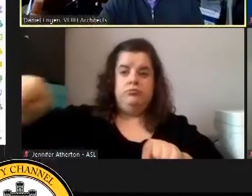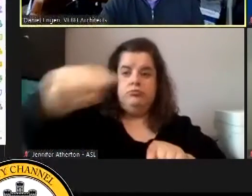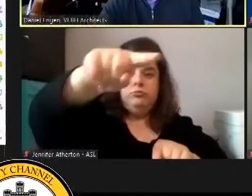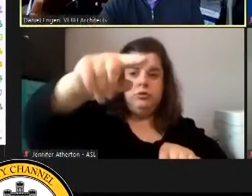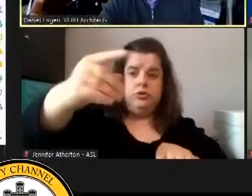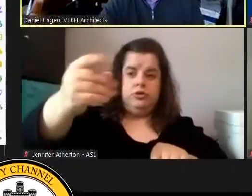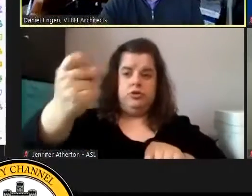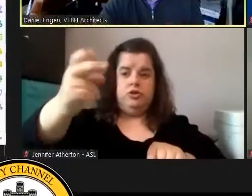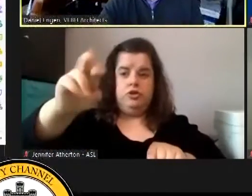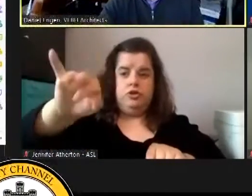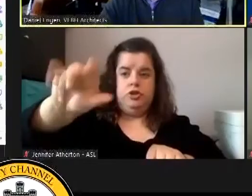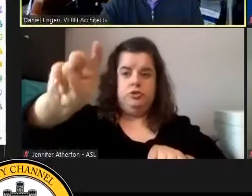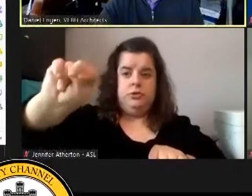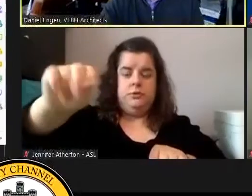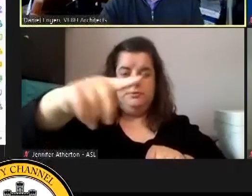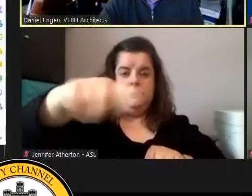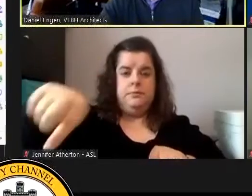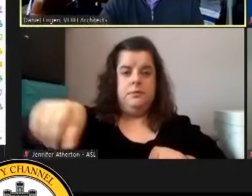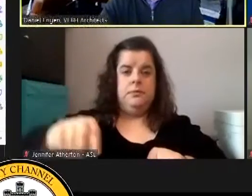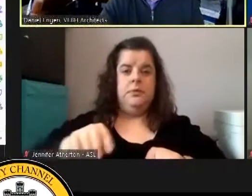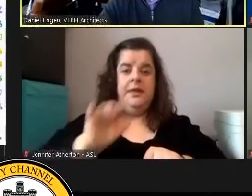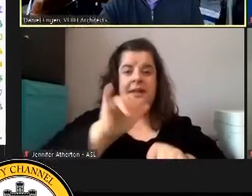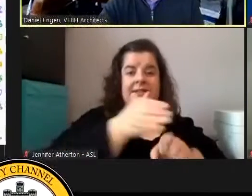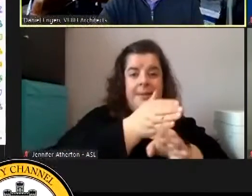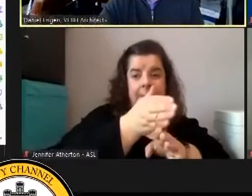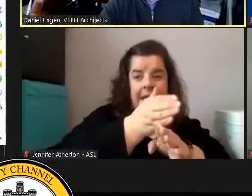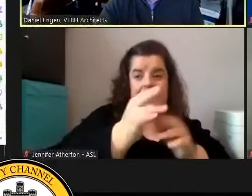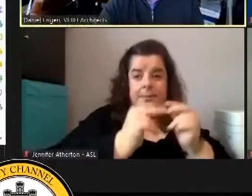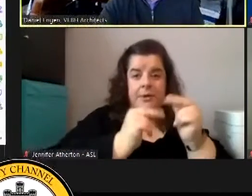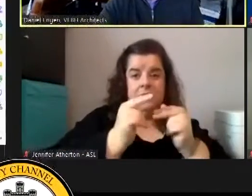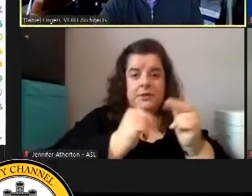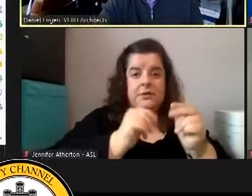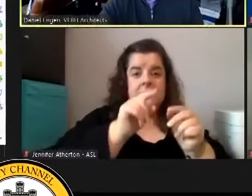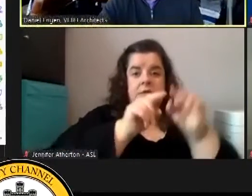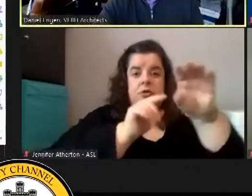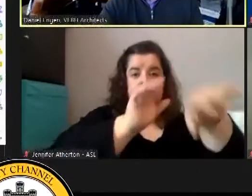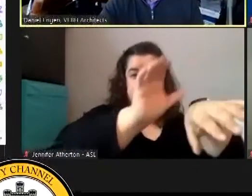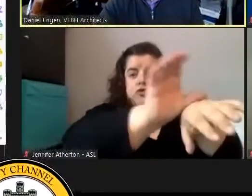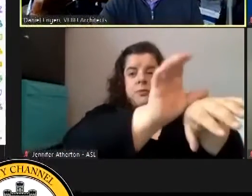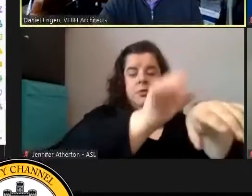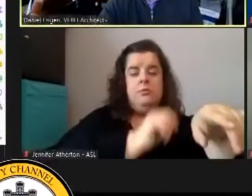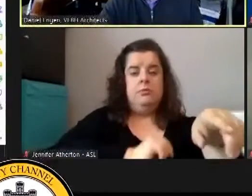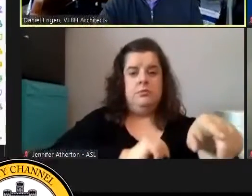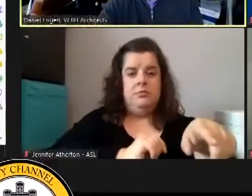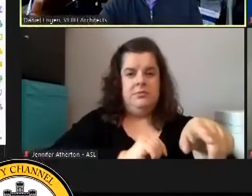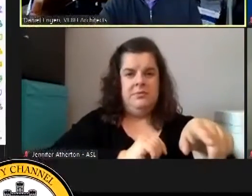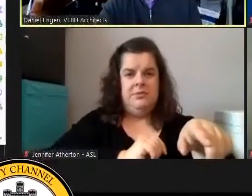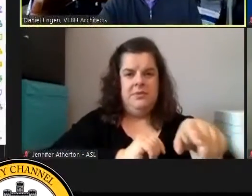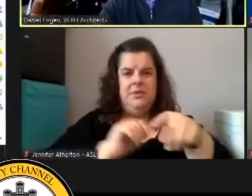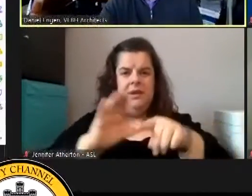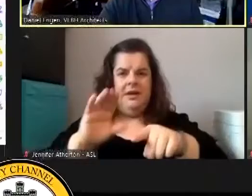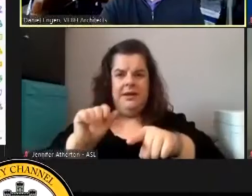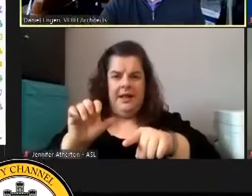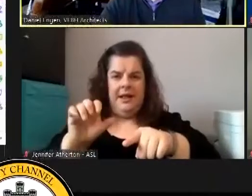Long Hall, the main building. This is the chapel. This is Callion Hall, the